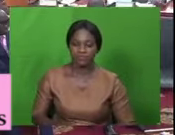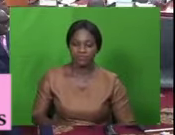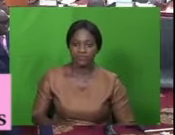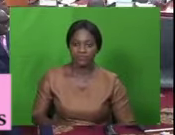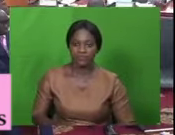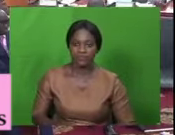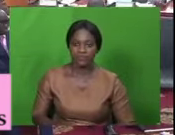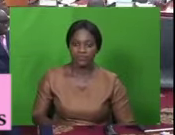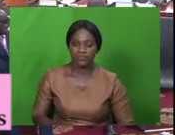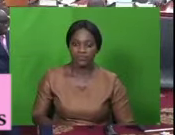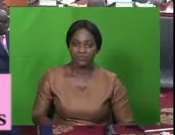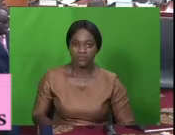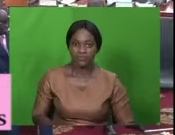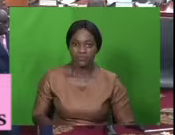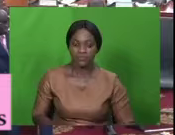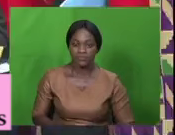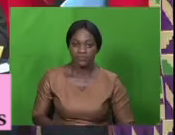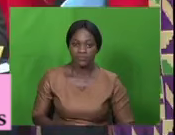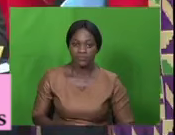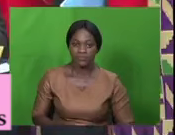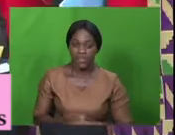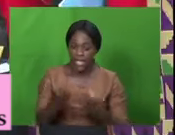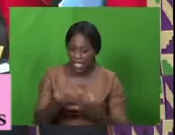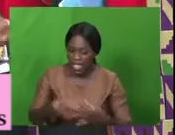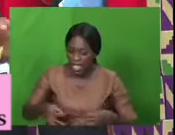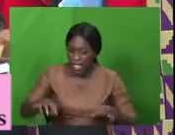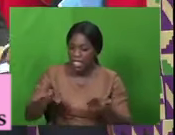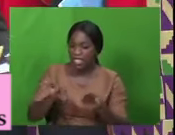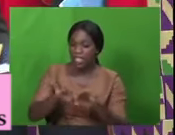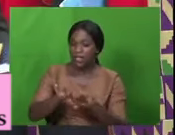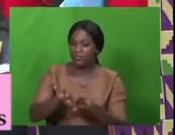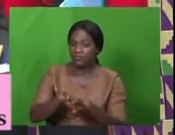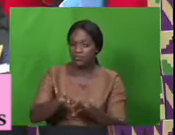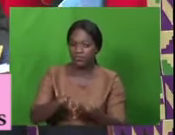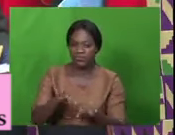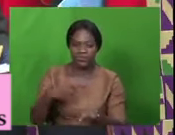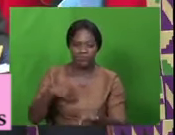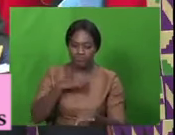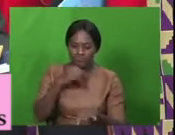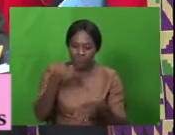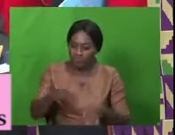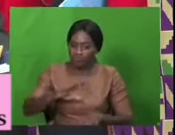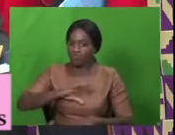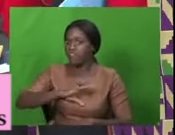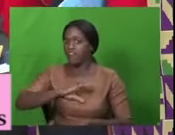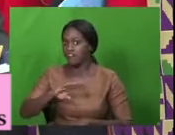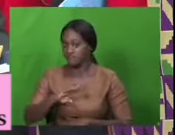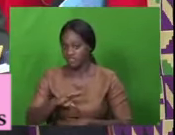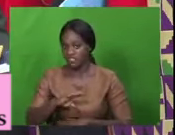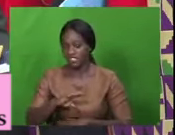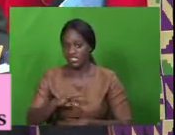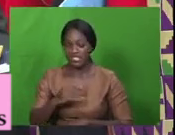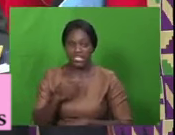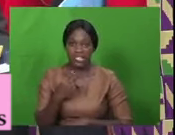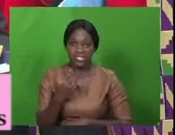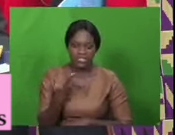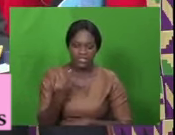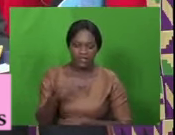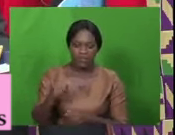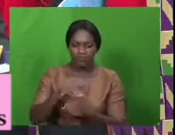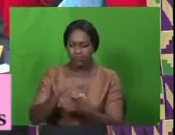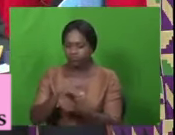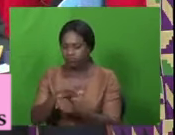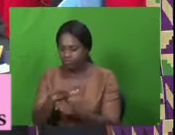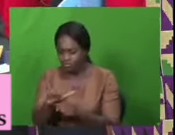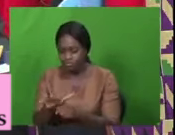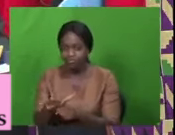It is critical that we do not lose the confidence of the people that a crisis that they were led to believe we were all